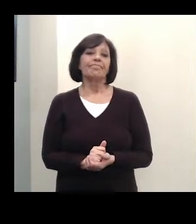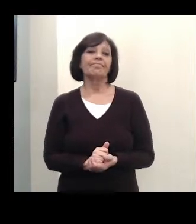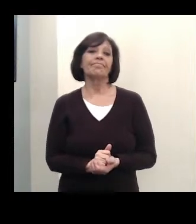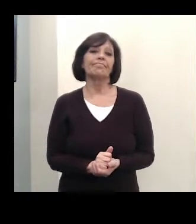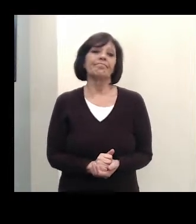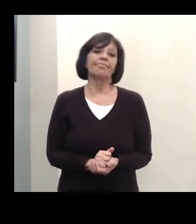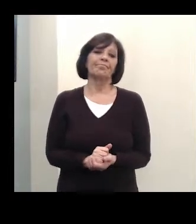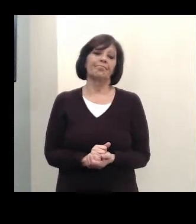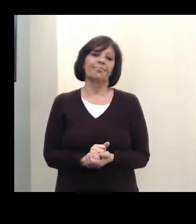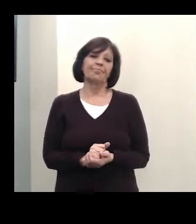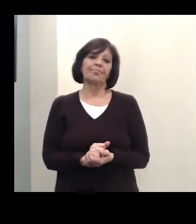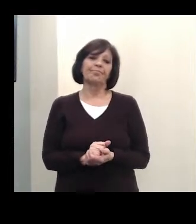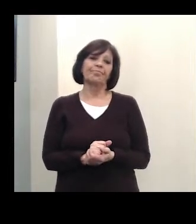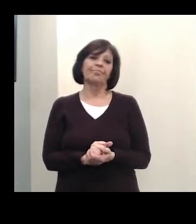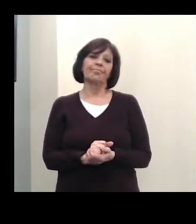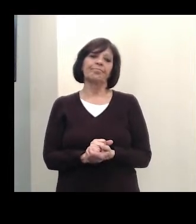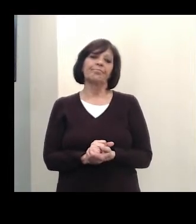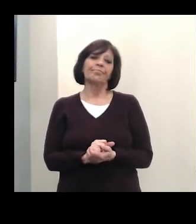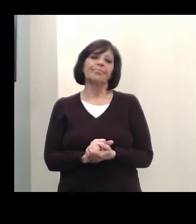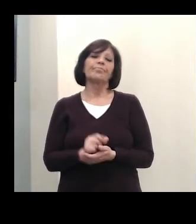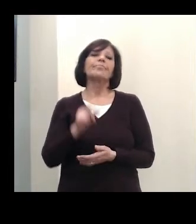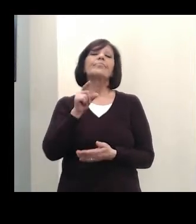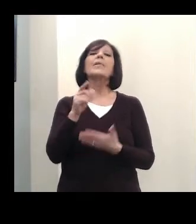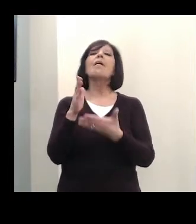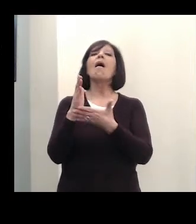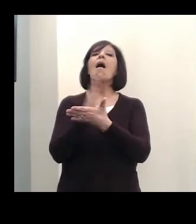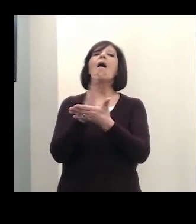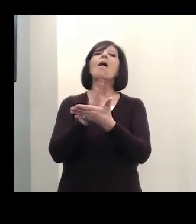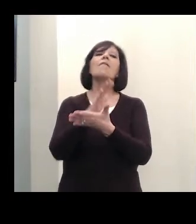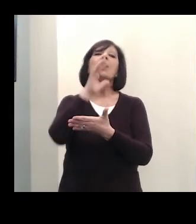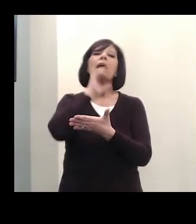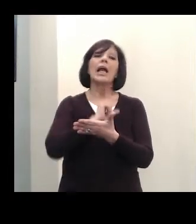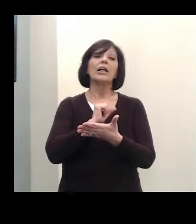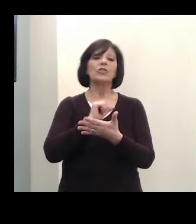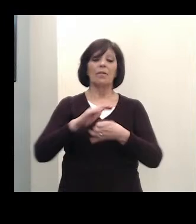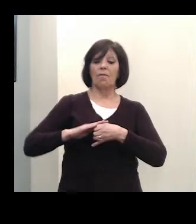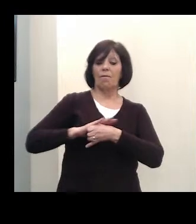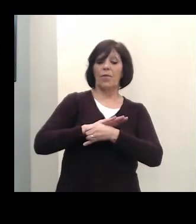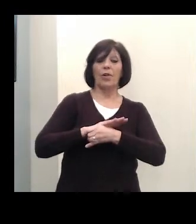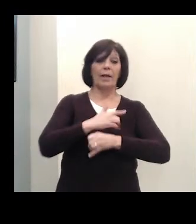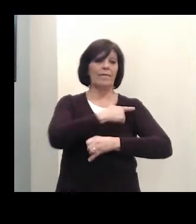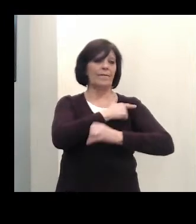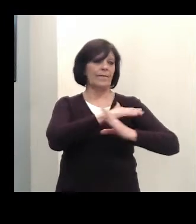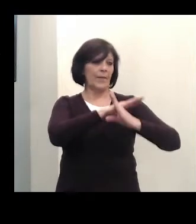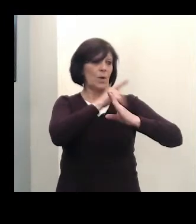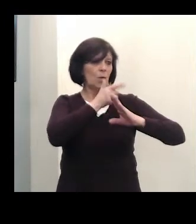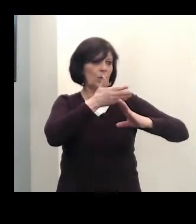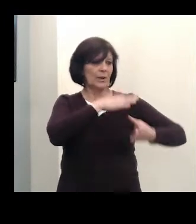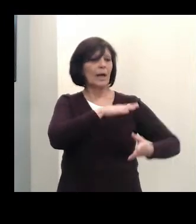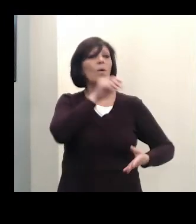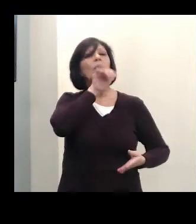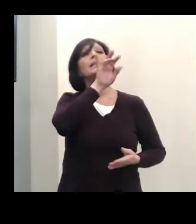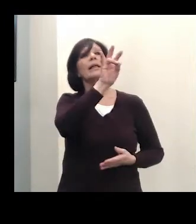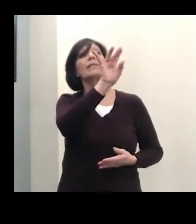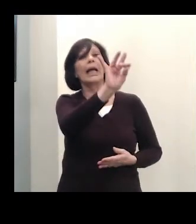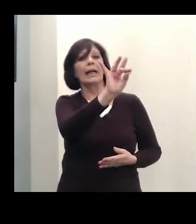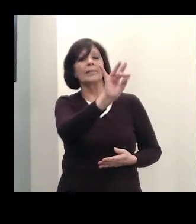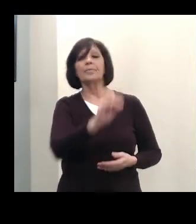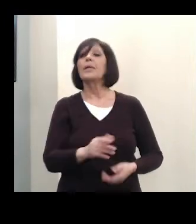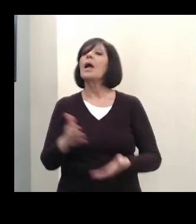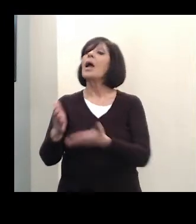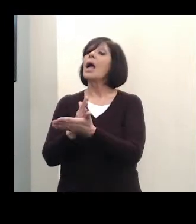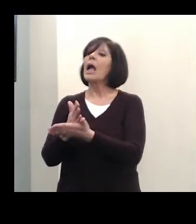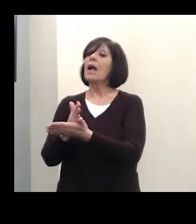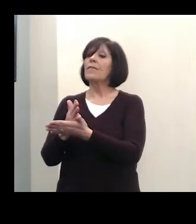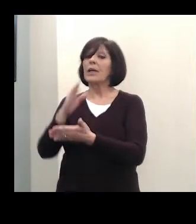for Johnson & Johnson. The average age of the fully vaccinated persons who died was 78. The average age of the persons not fully